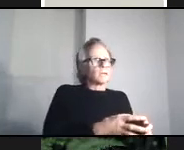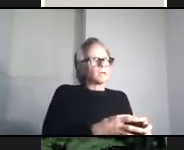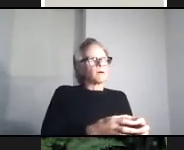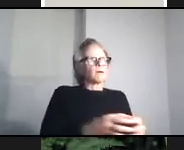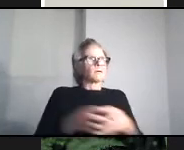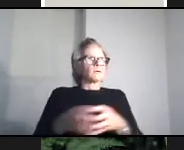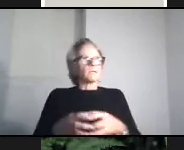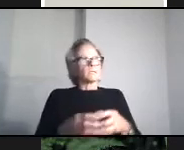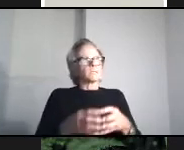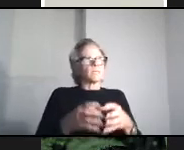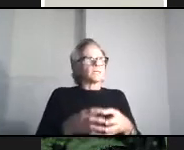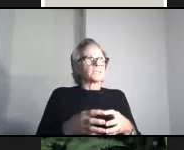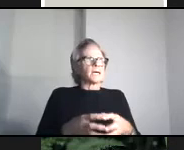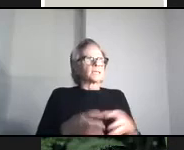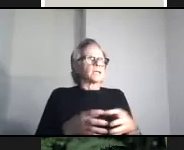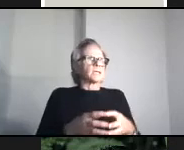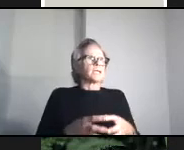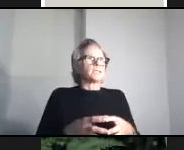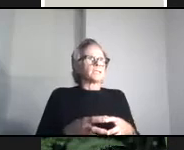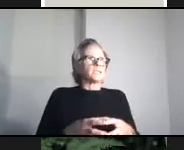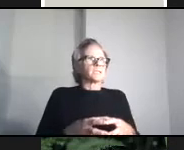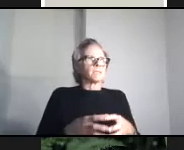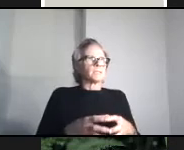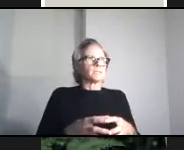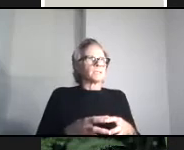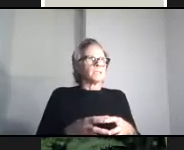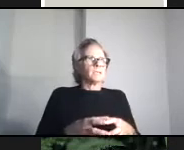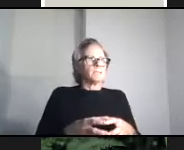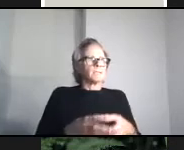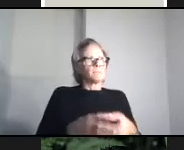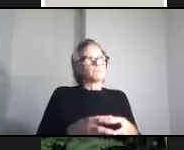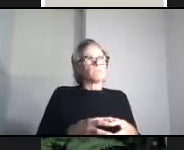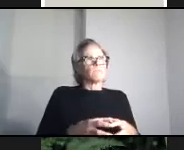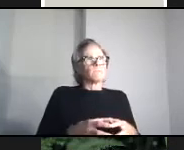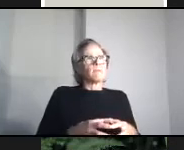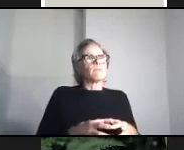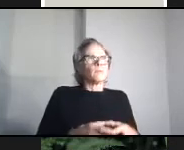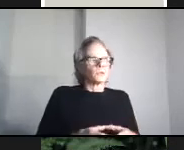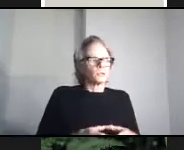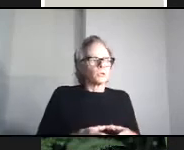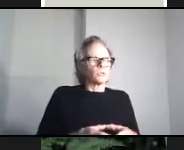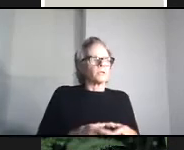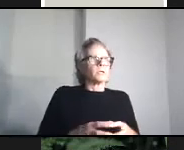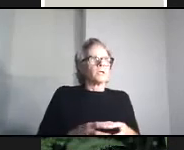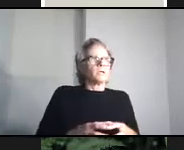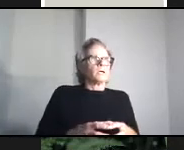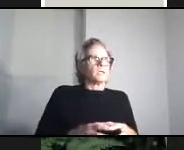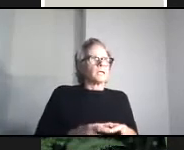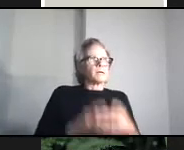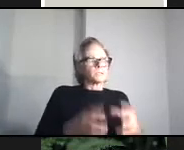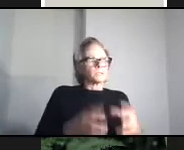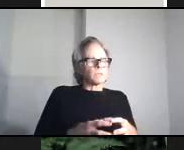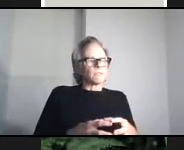with that Harry Potter thing, it's a place that has an identity. It's a place that becomes memorable to children.